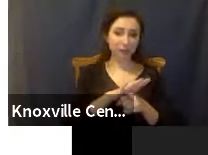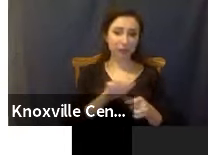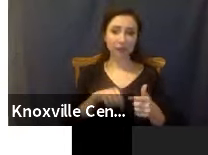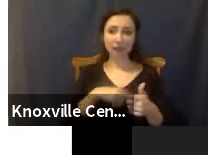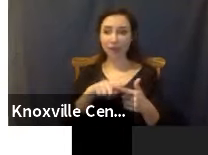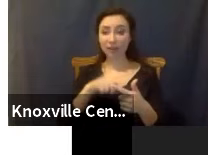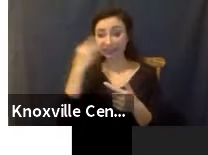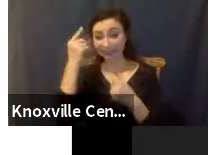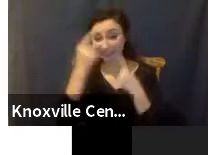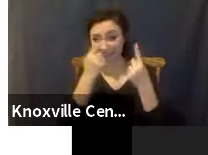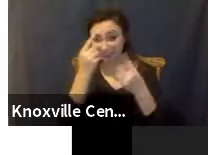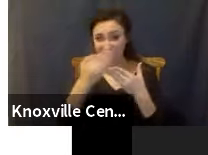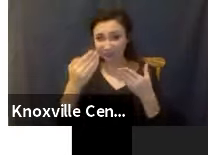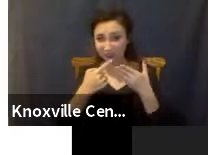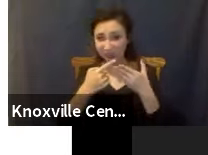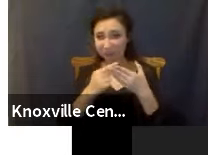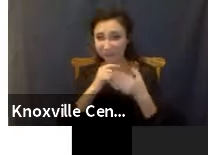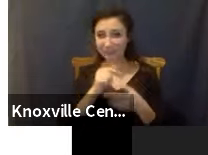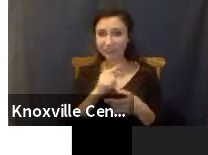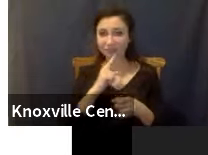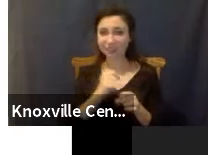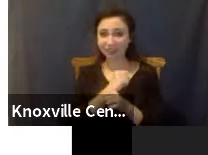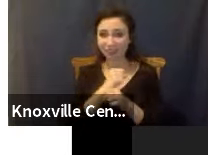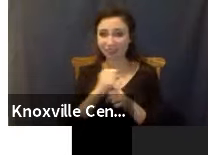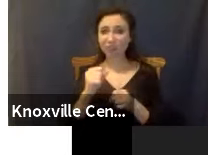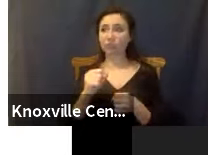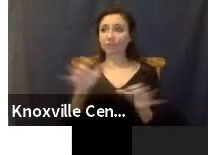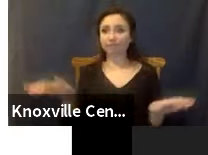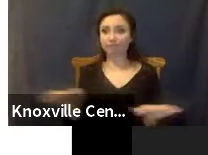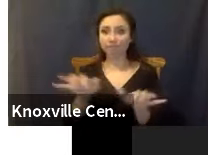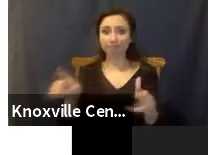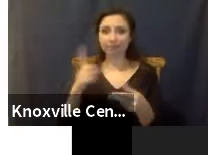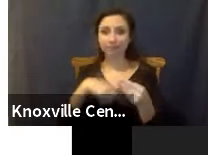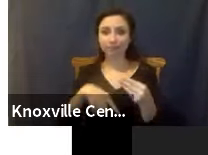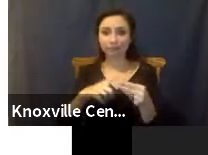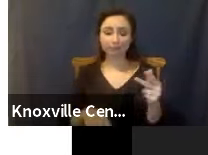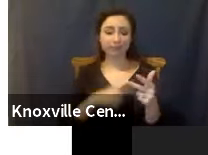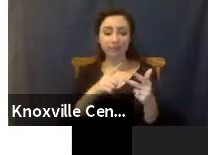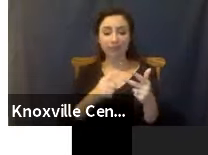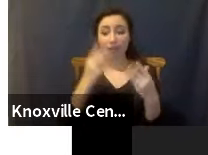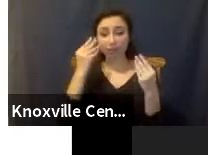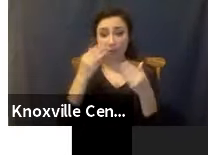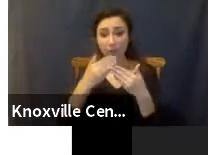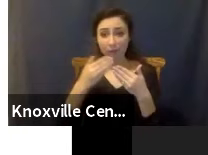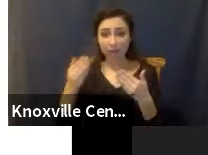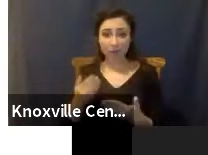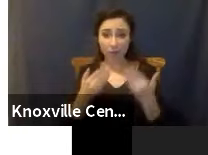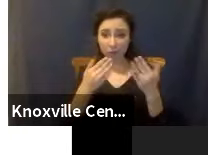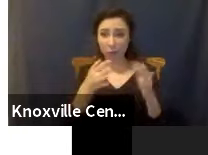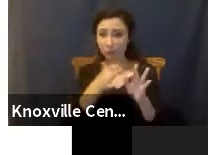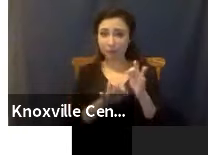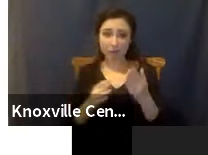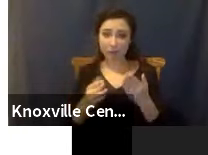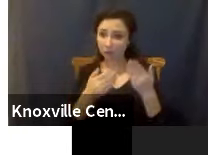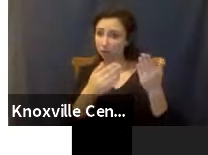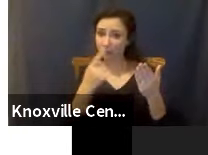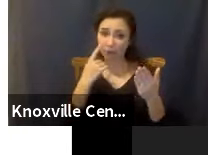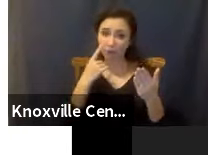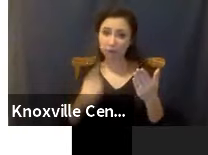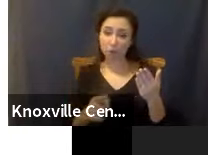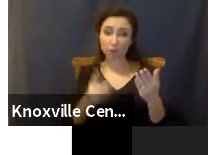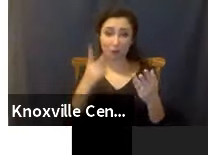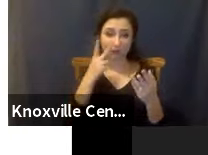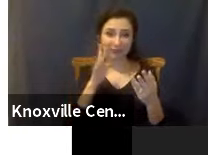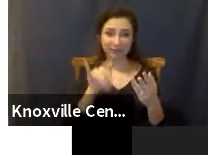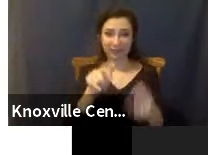we've discussed, but didn't necessarily act on. I thought about things that we made simply a recommendation on, and you'll see that that column,